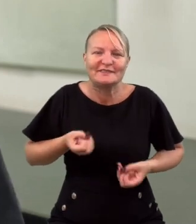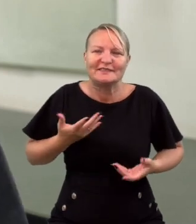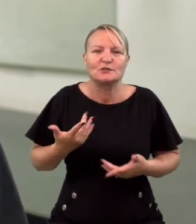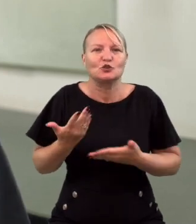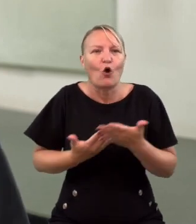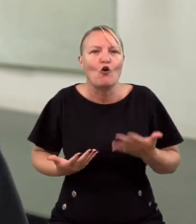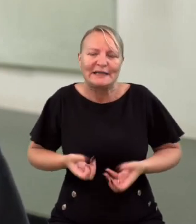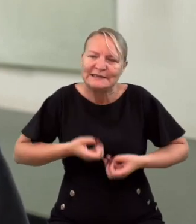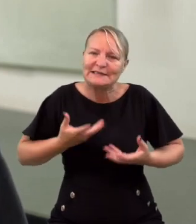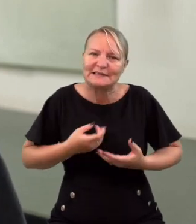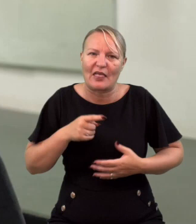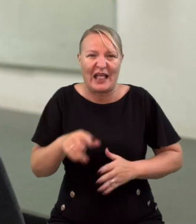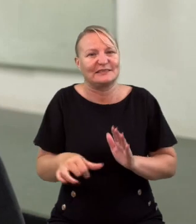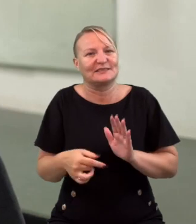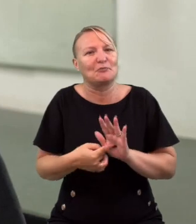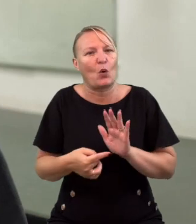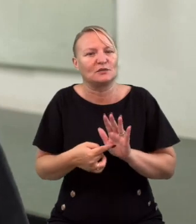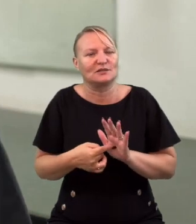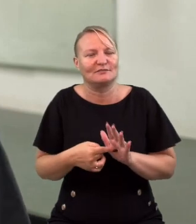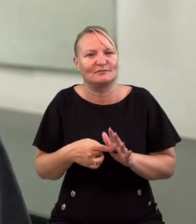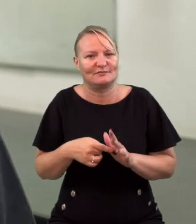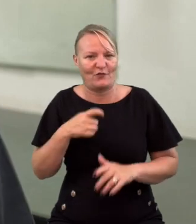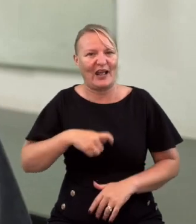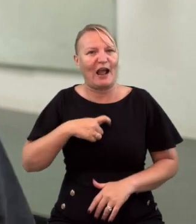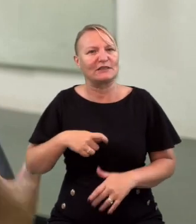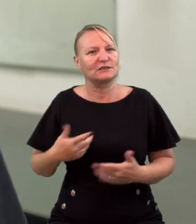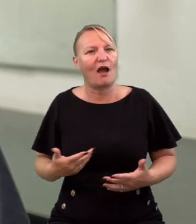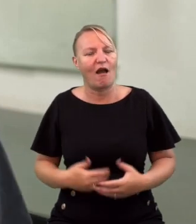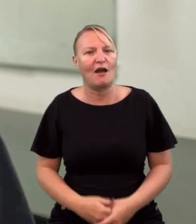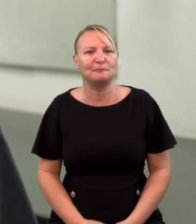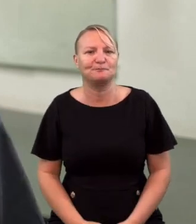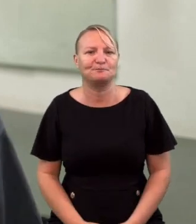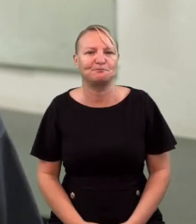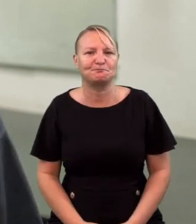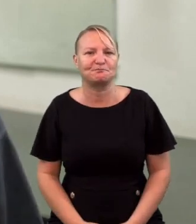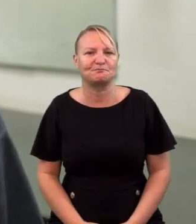itching to tell a story all the time is key, and doing that by just